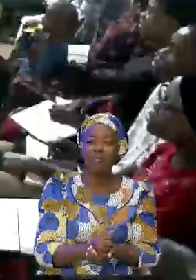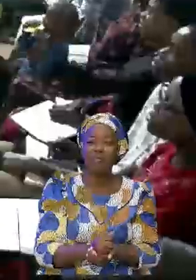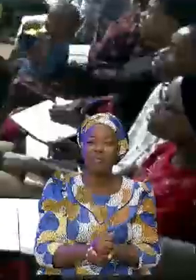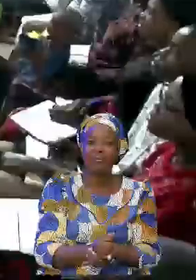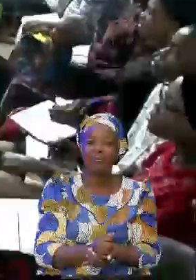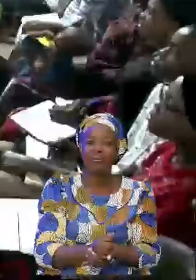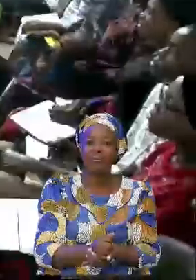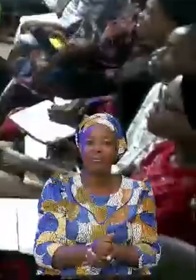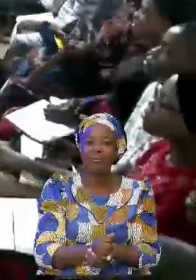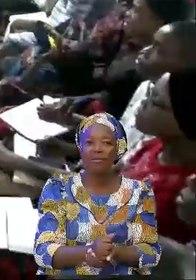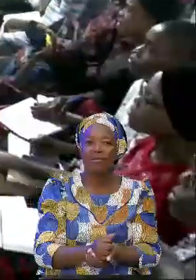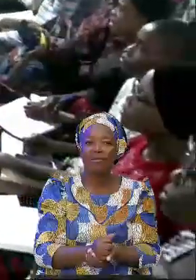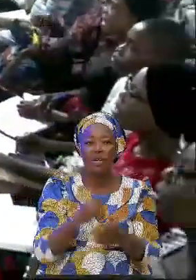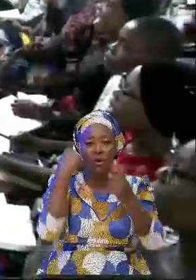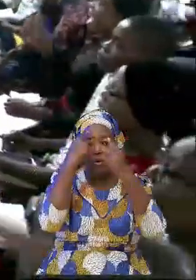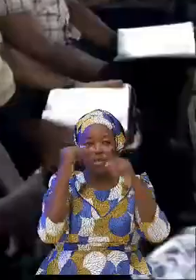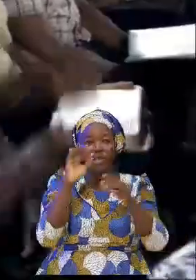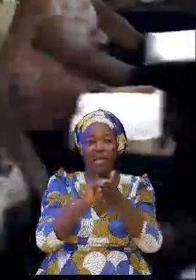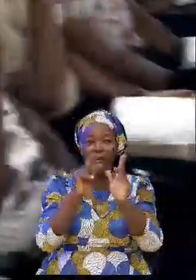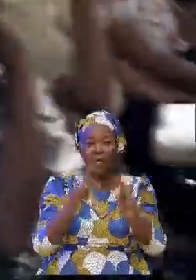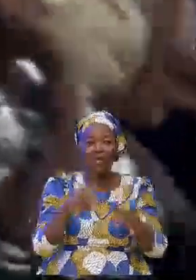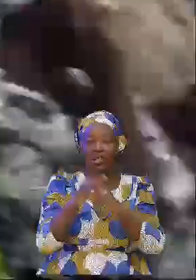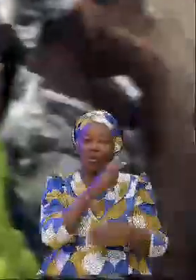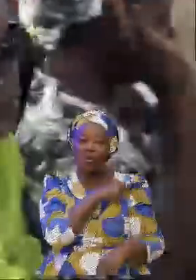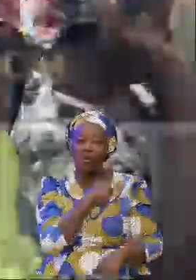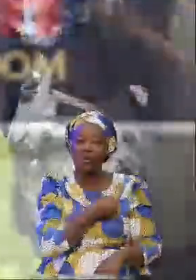Your family today, amen.